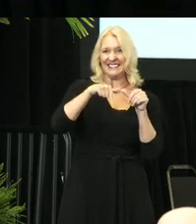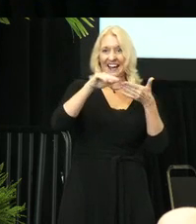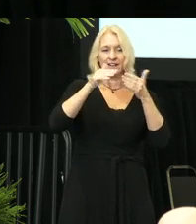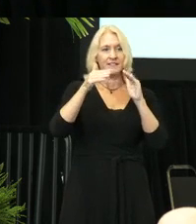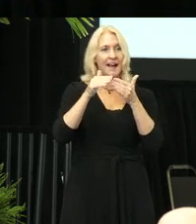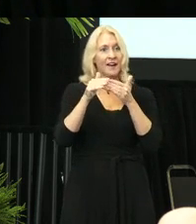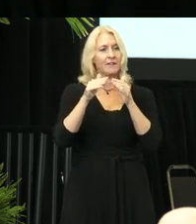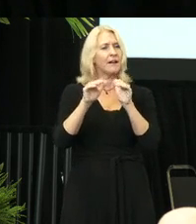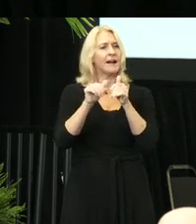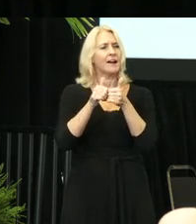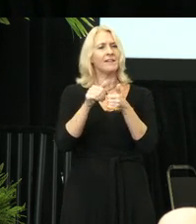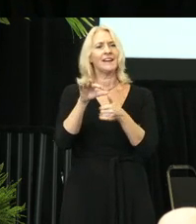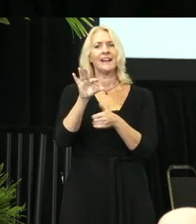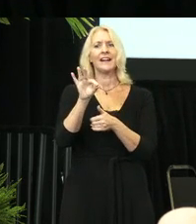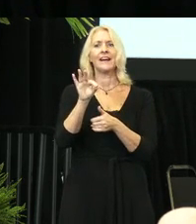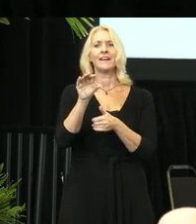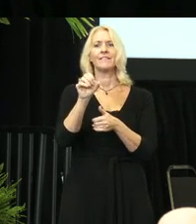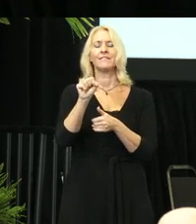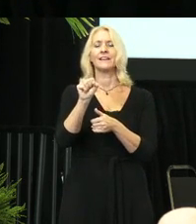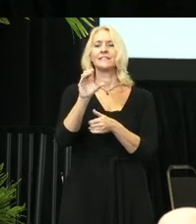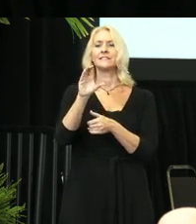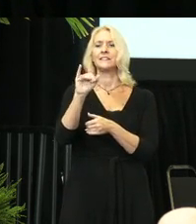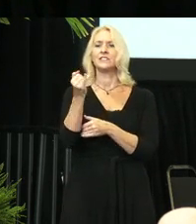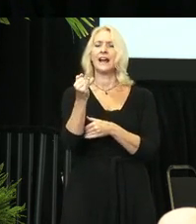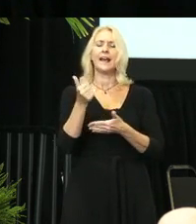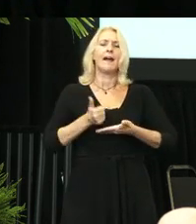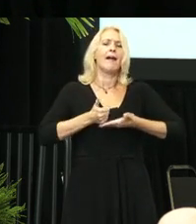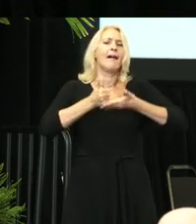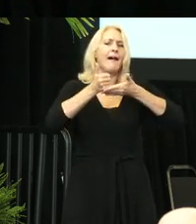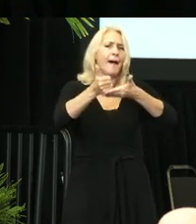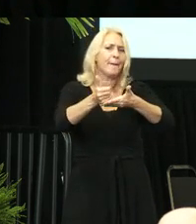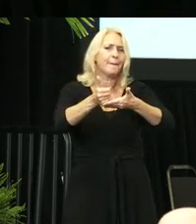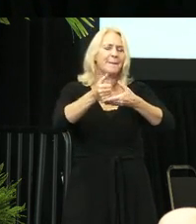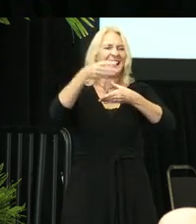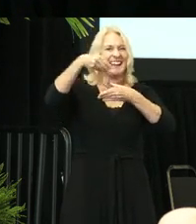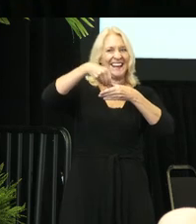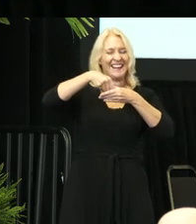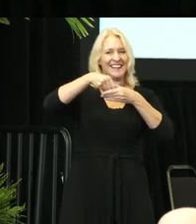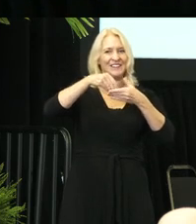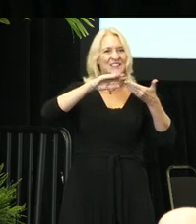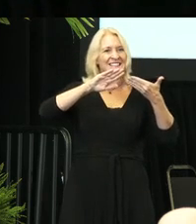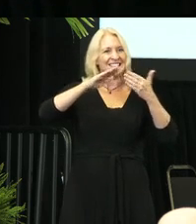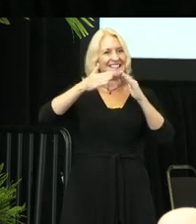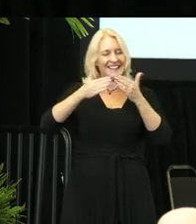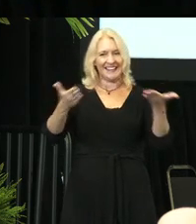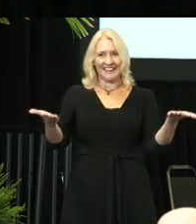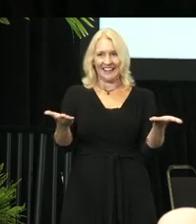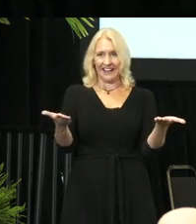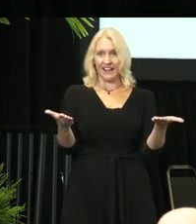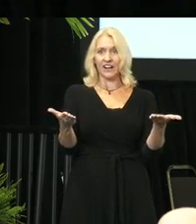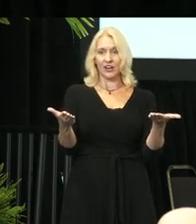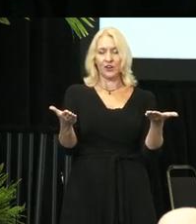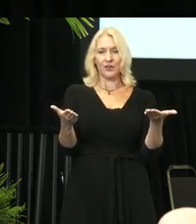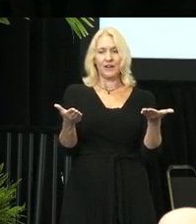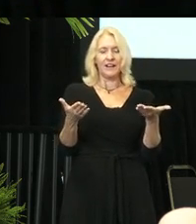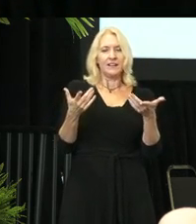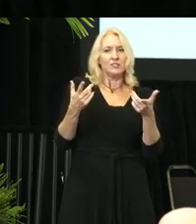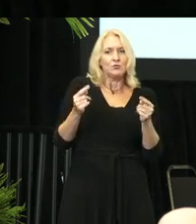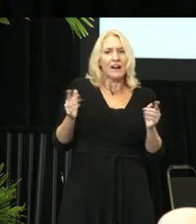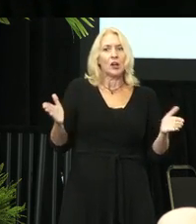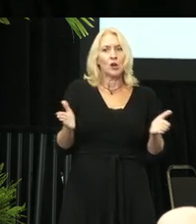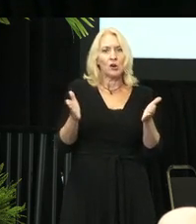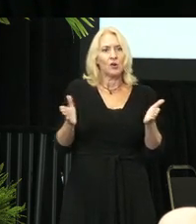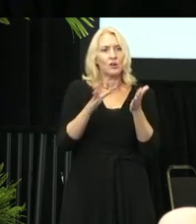apply their resources to create inner city vitality through our students. That means